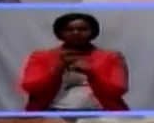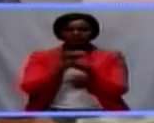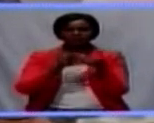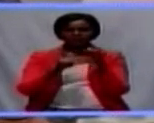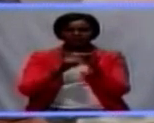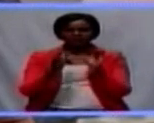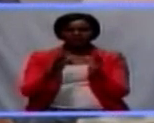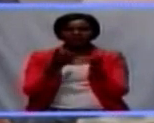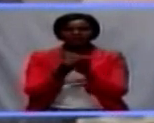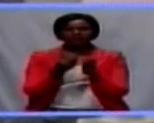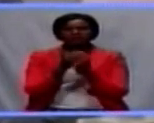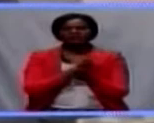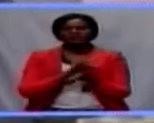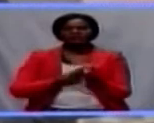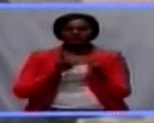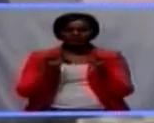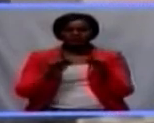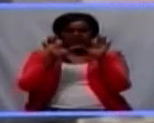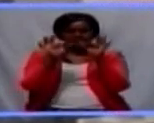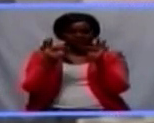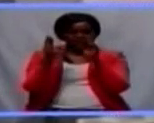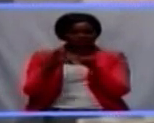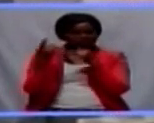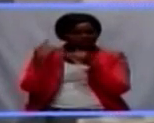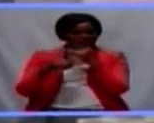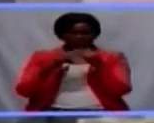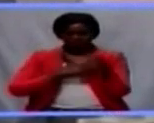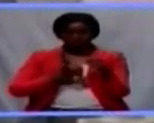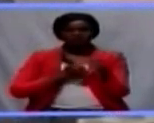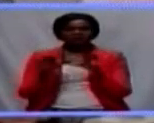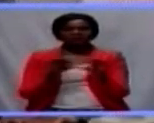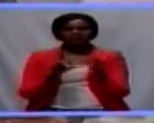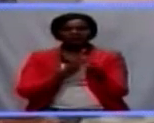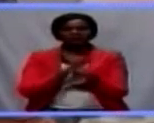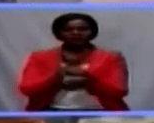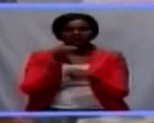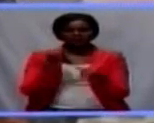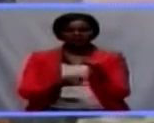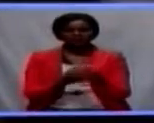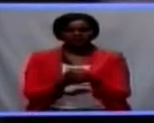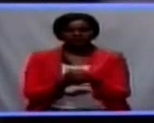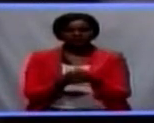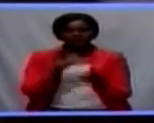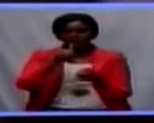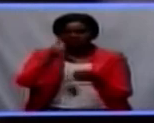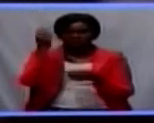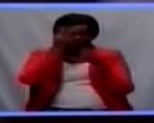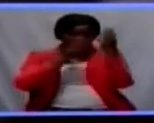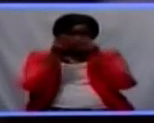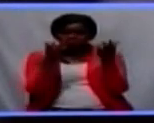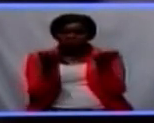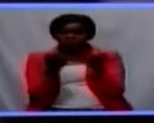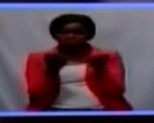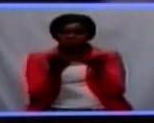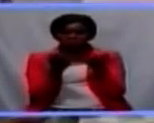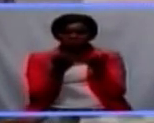know, and I can account for what I was able to do, you know, after I left. And you're not being too sensitive about this? No, not at all, because you